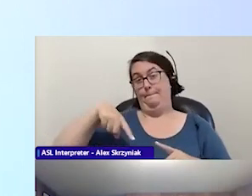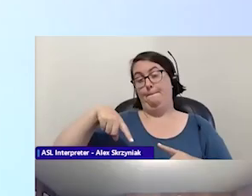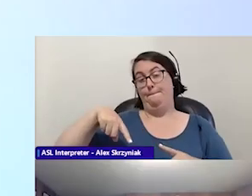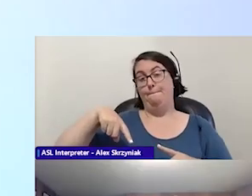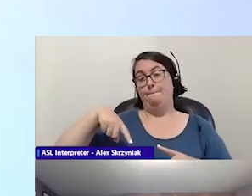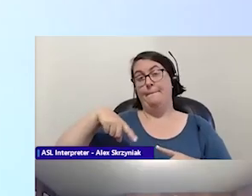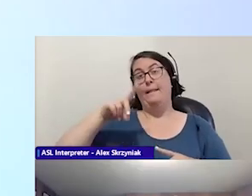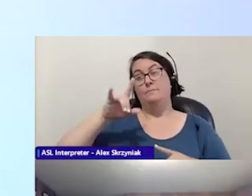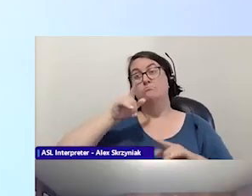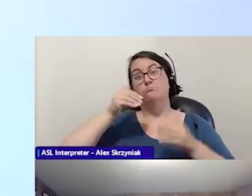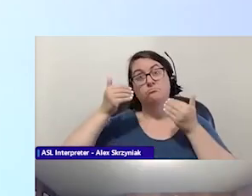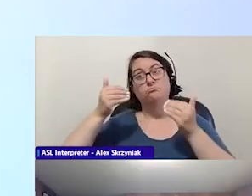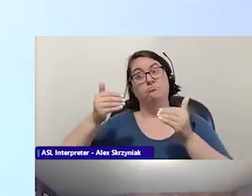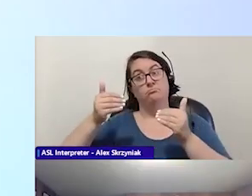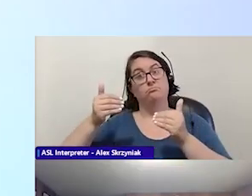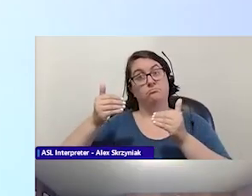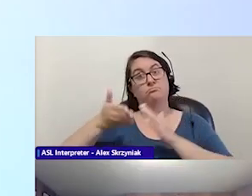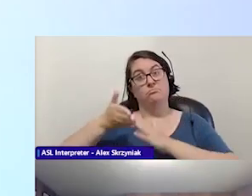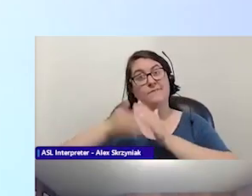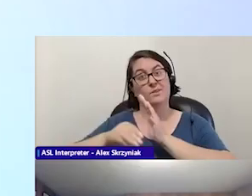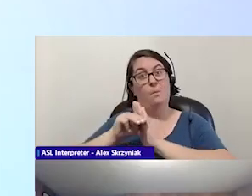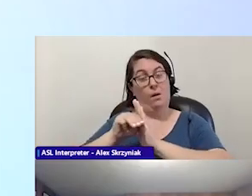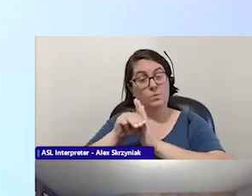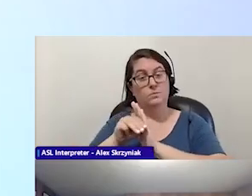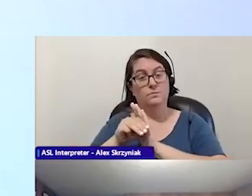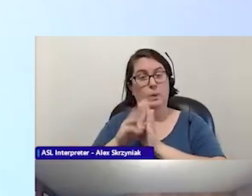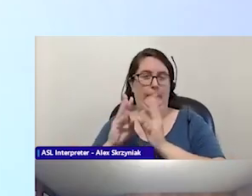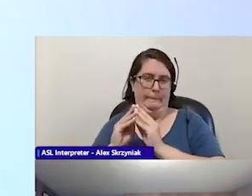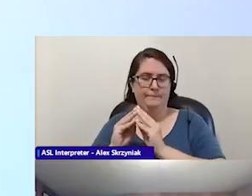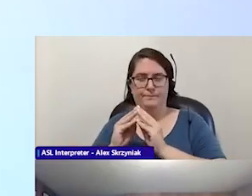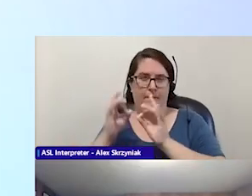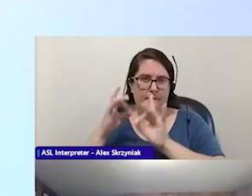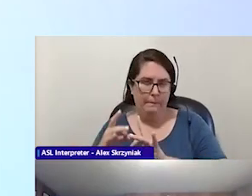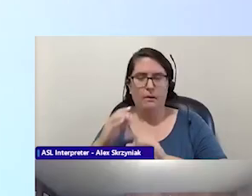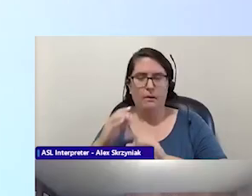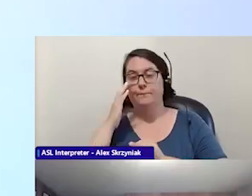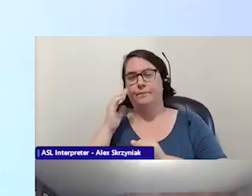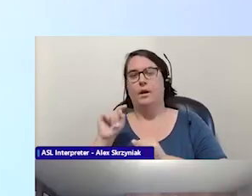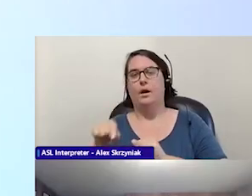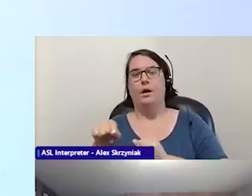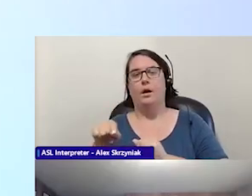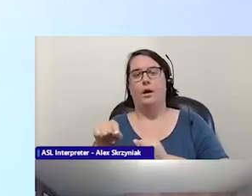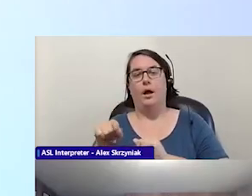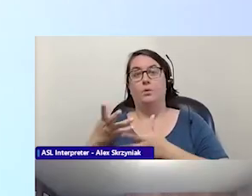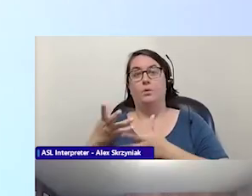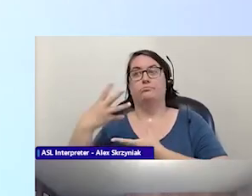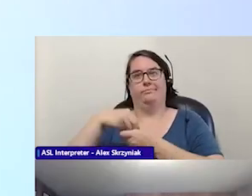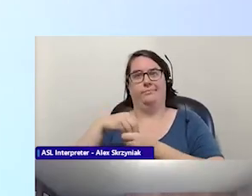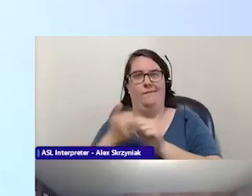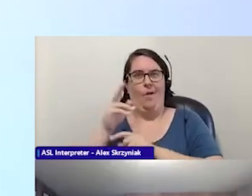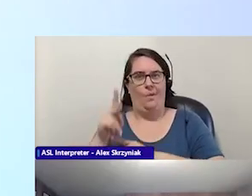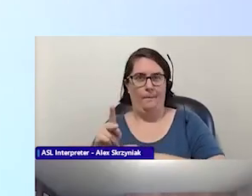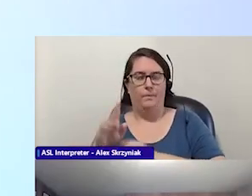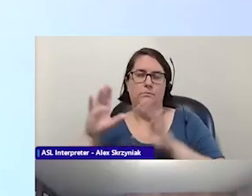did complete this module had to be, or who actually took part in the